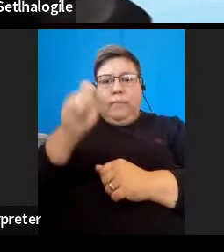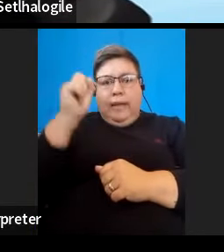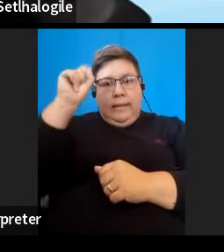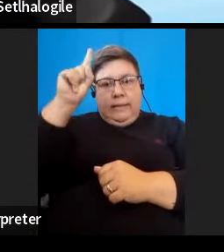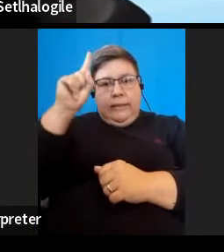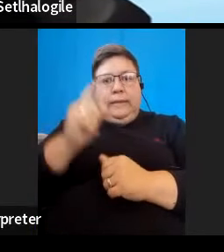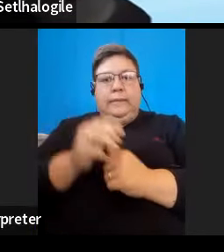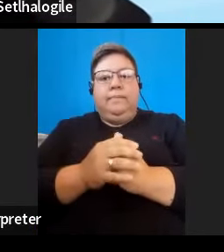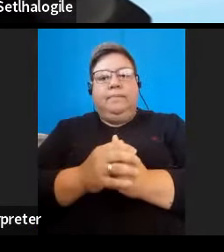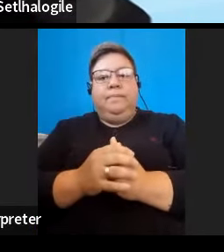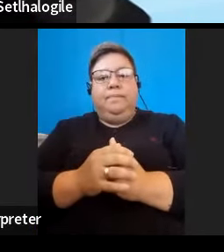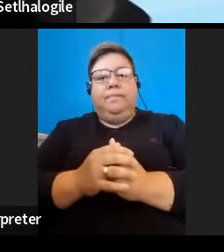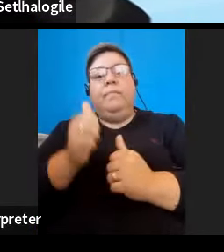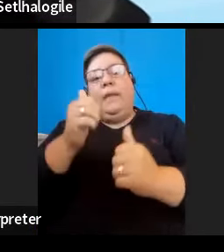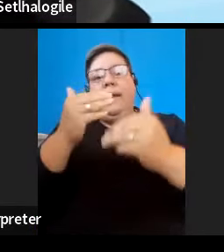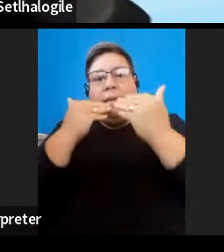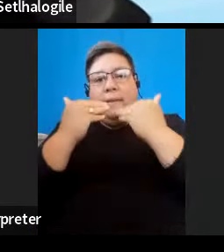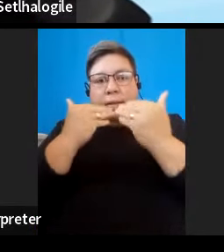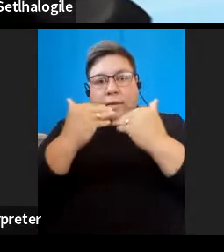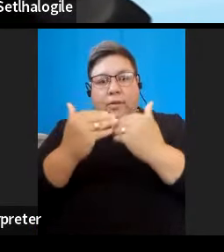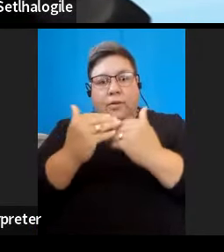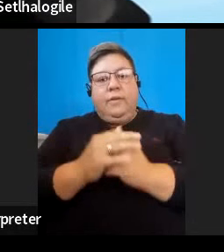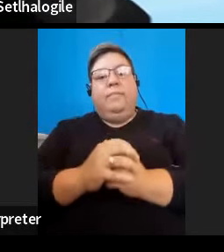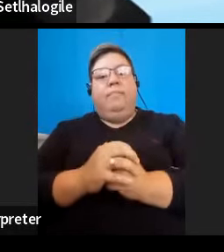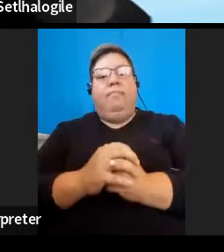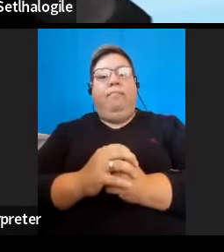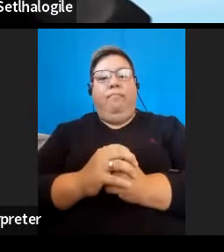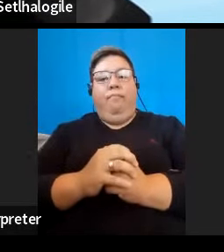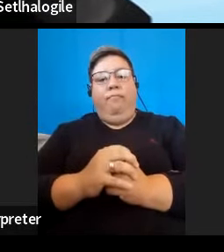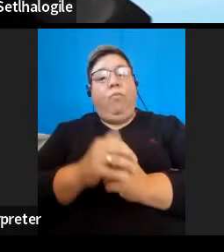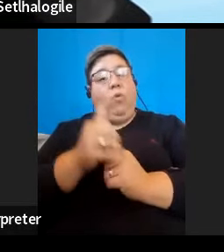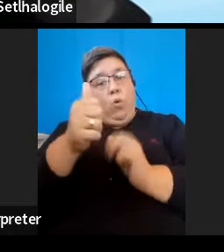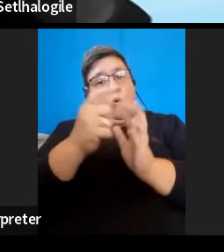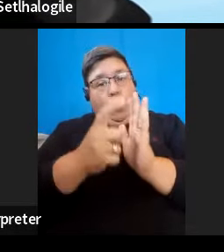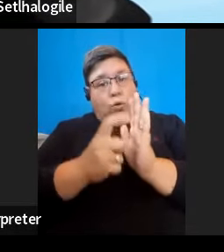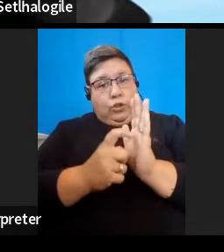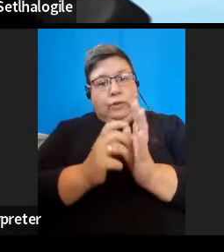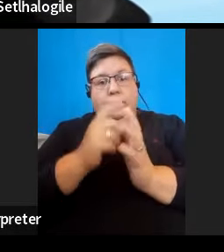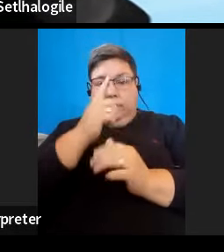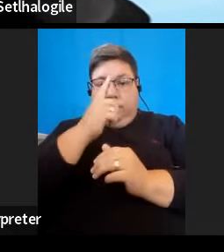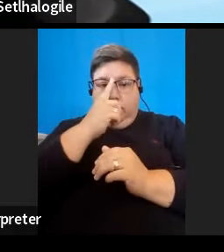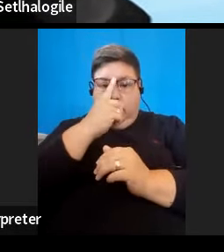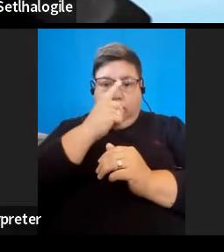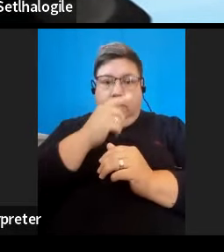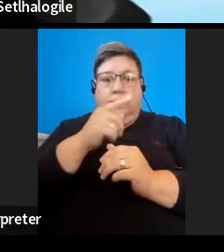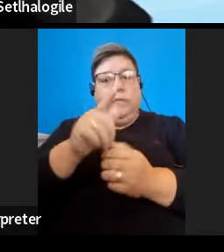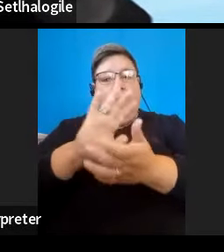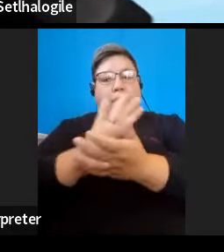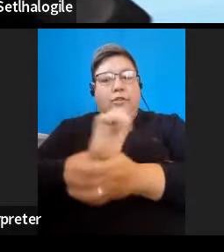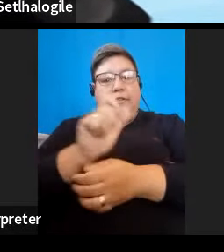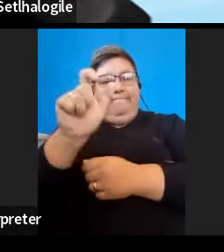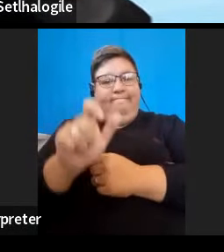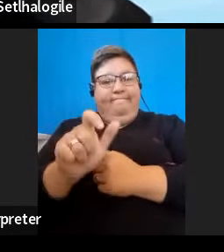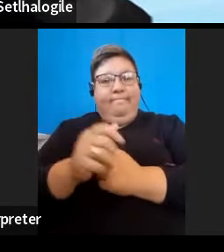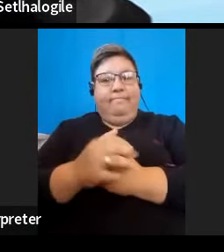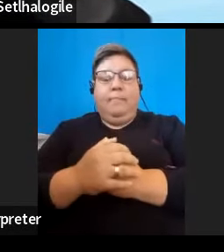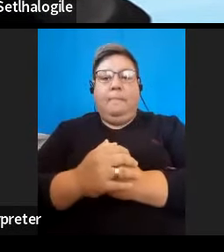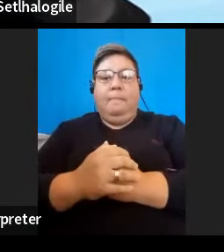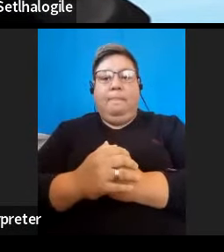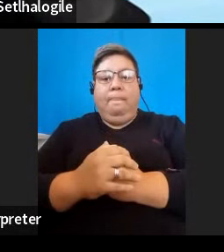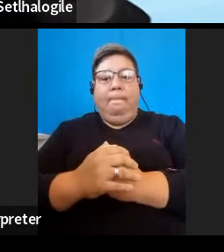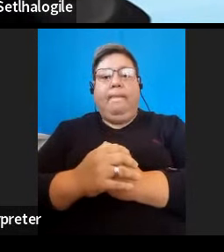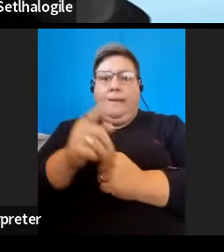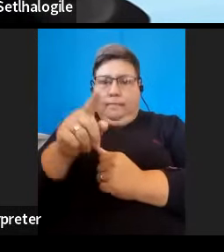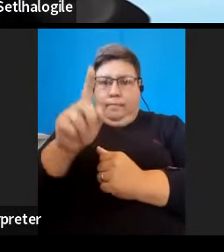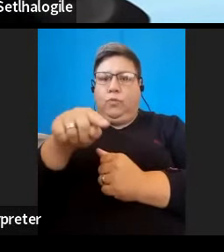Thanks. Thank you, Anonymous. A very good question, which is very honest, and we really appreciate that. So you are correct.